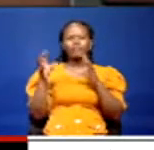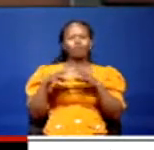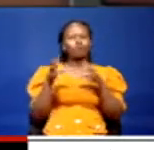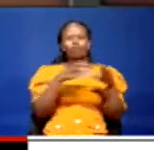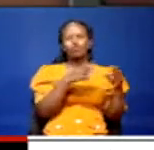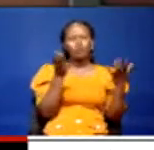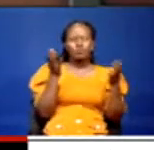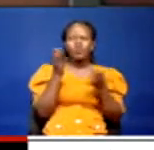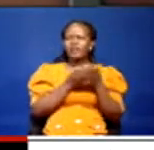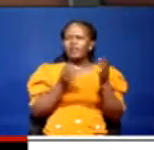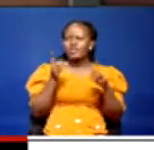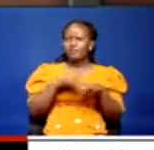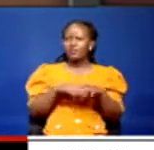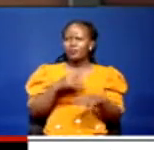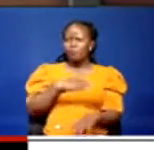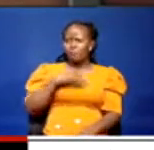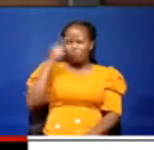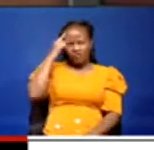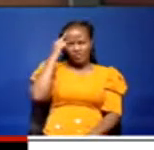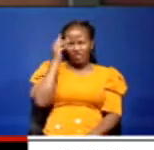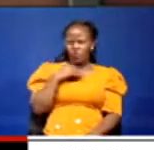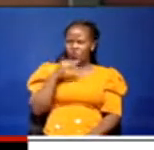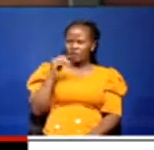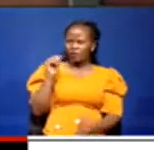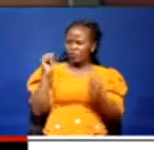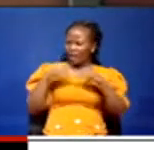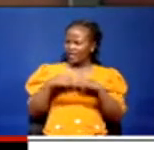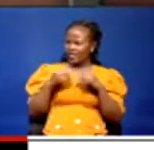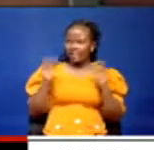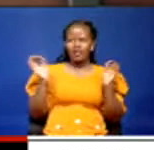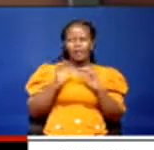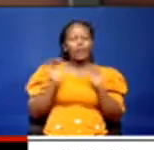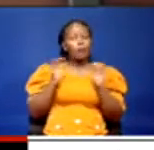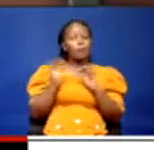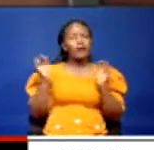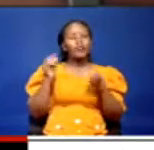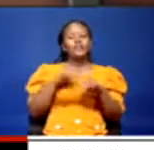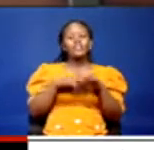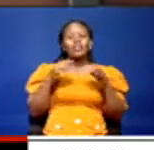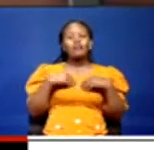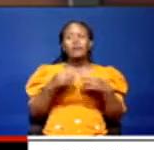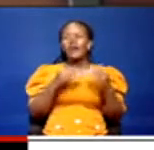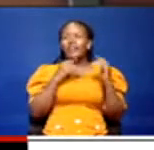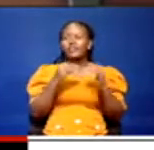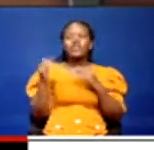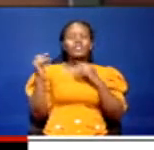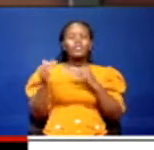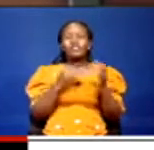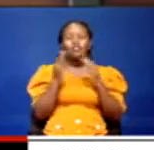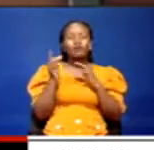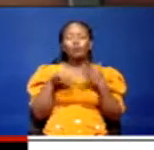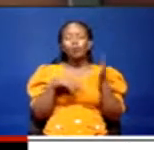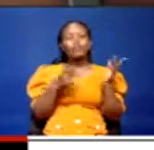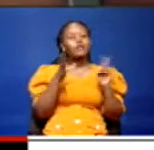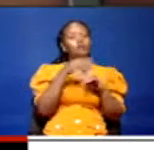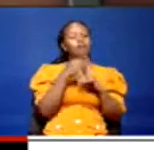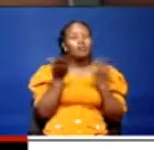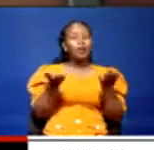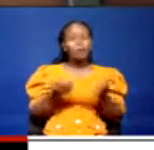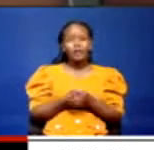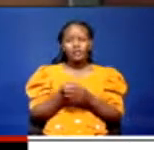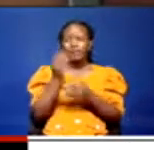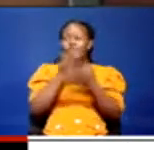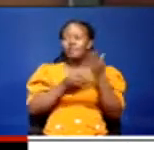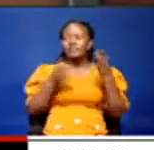I don't think I want to buy that, because when then it was that loud, what did it do, which it is not doing today? Because there are people who really want to be in the